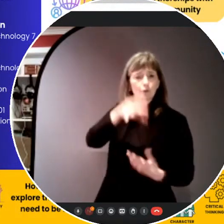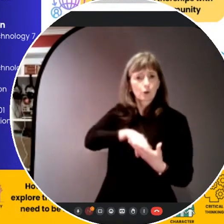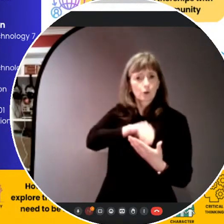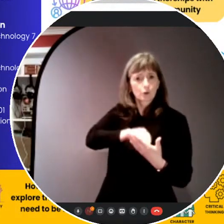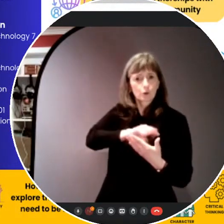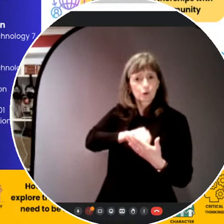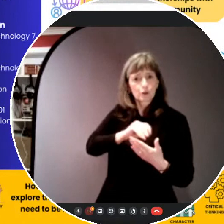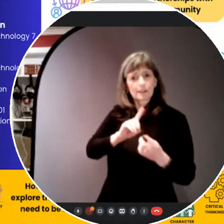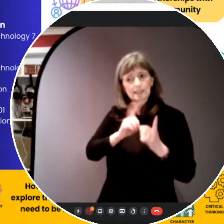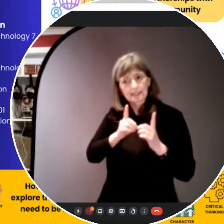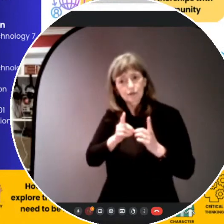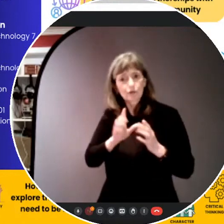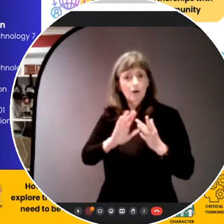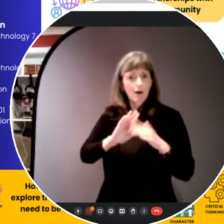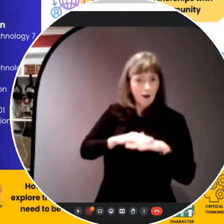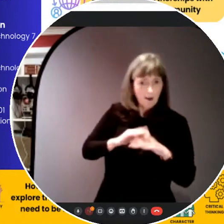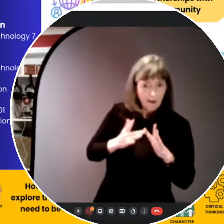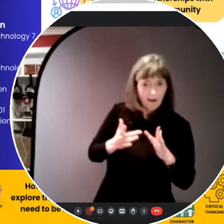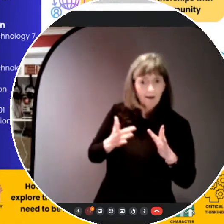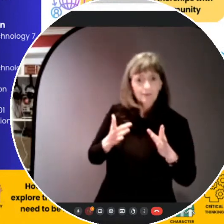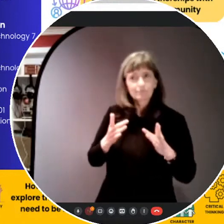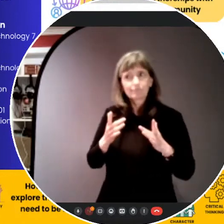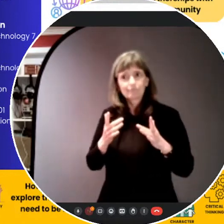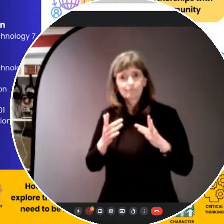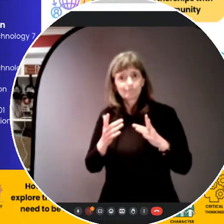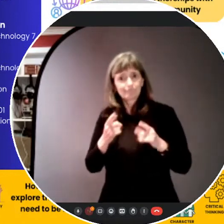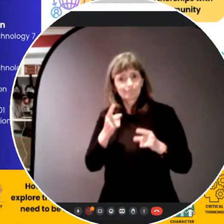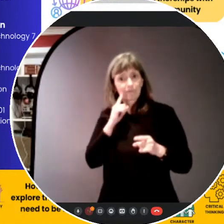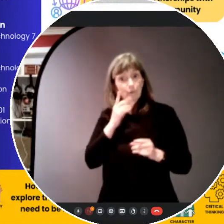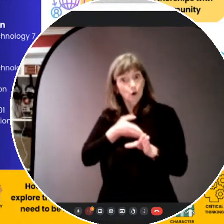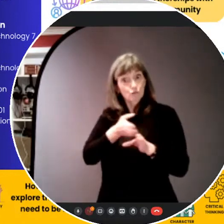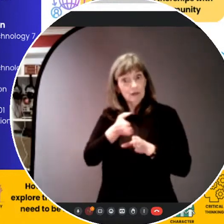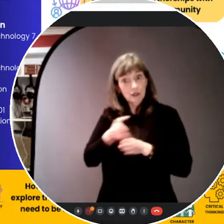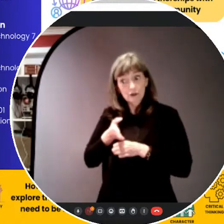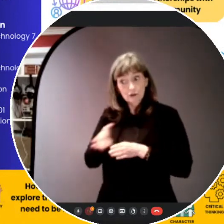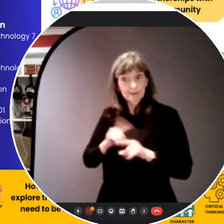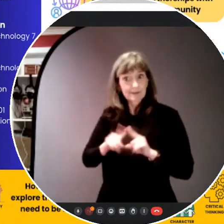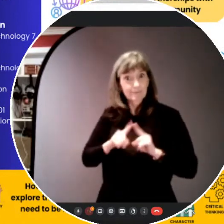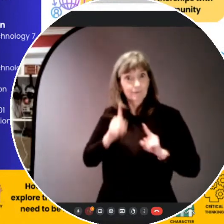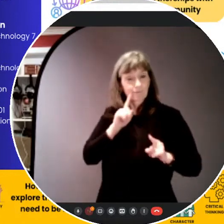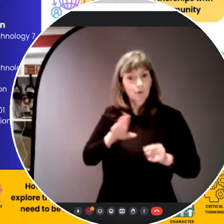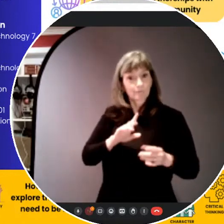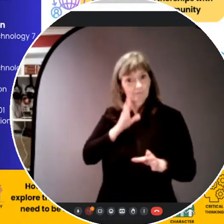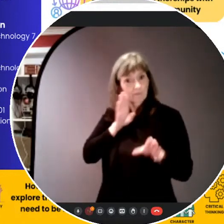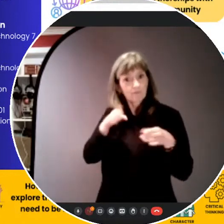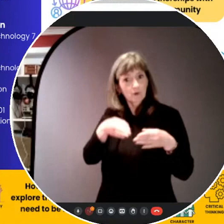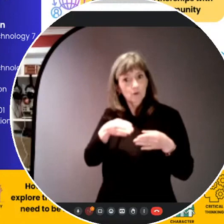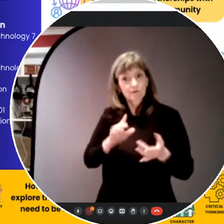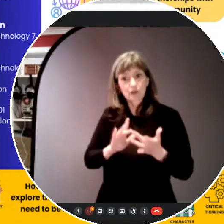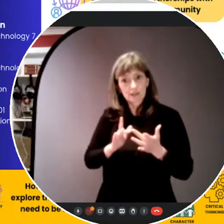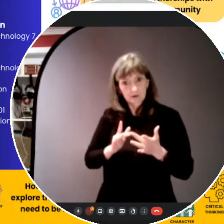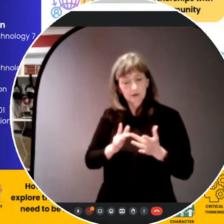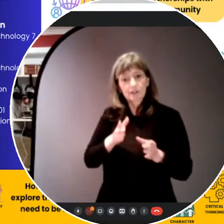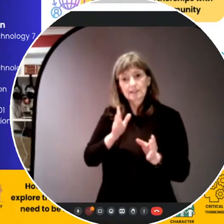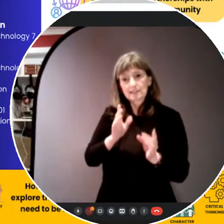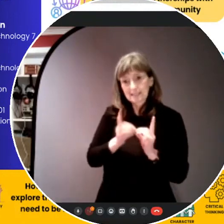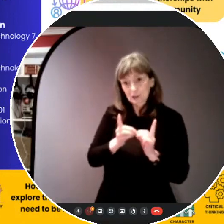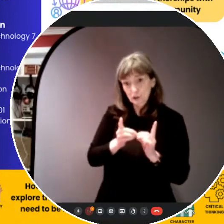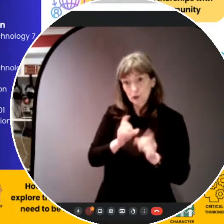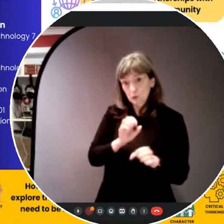understand what is there for careers and the importance of this area. We work closely